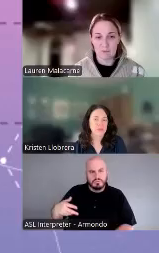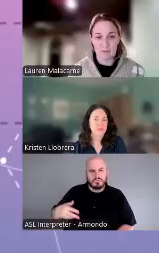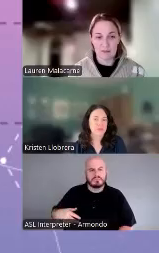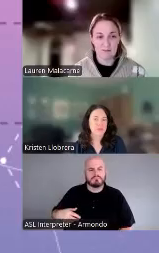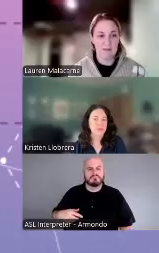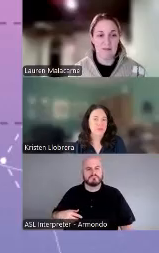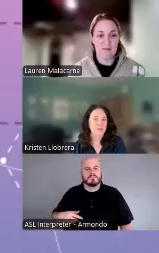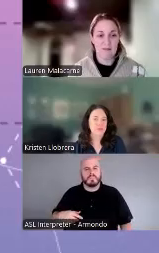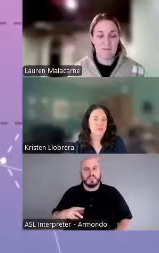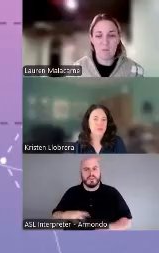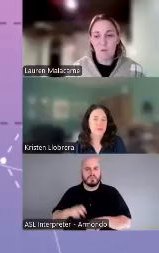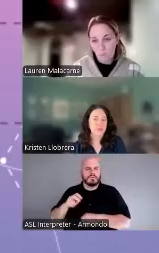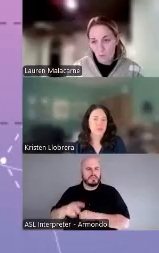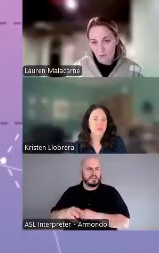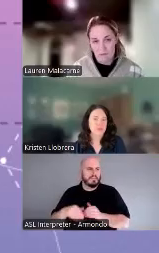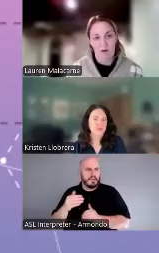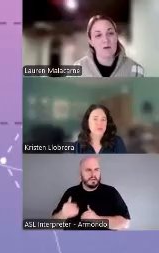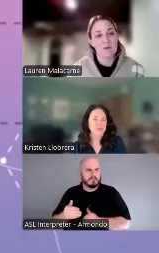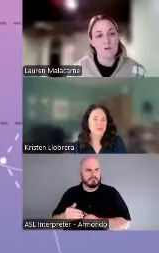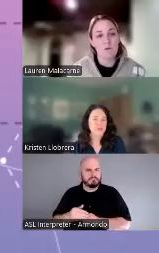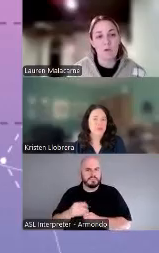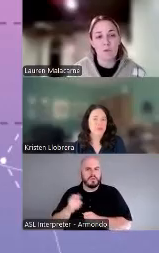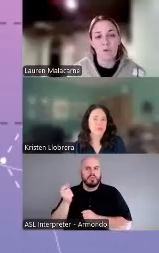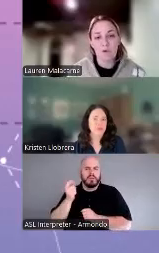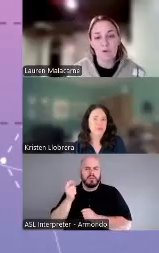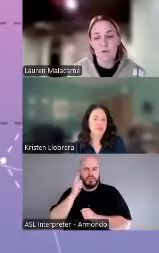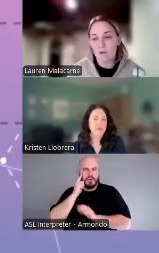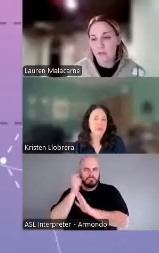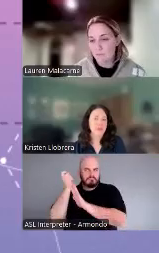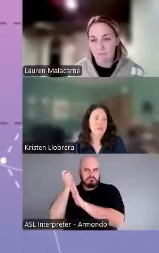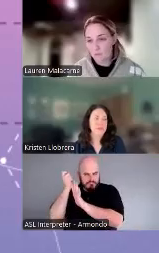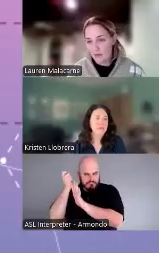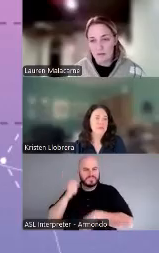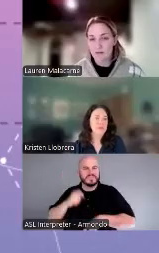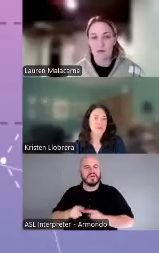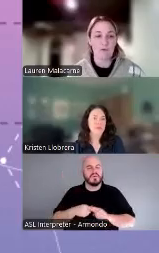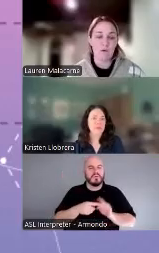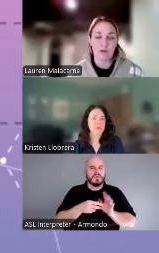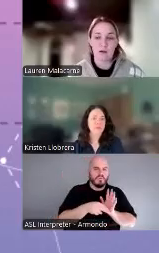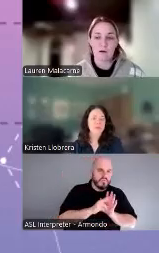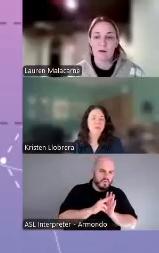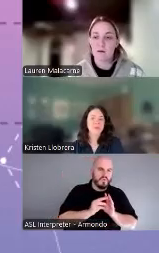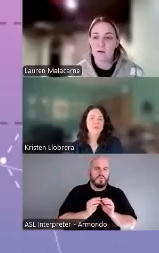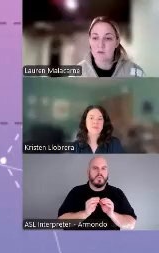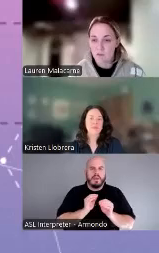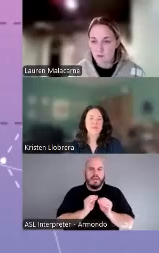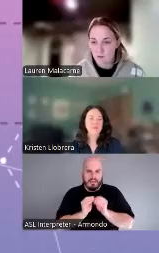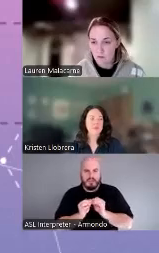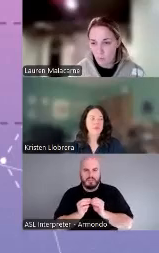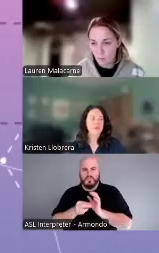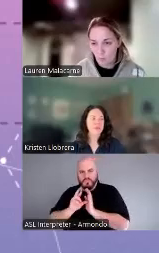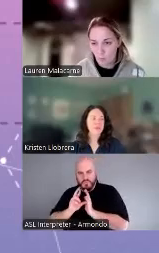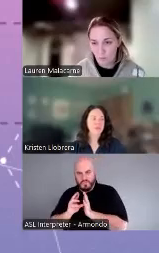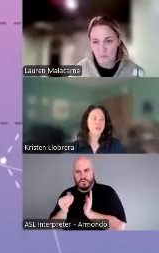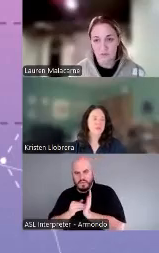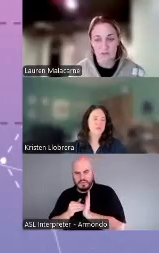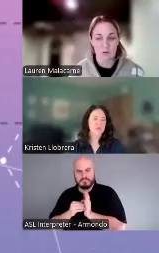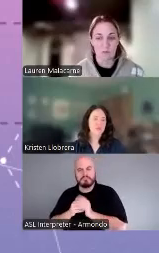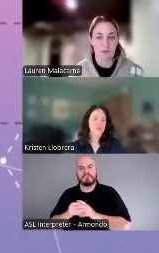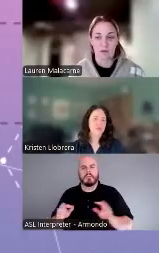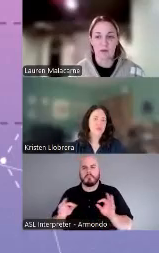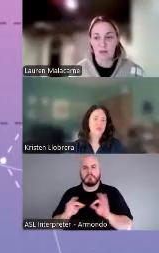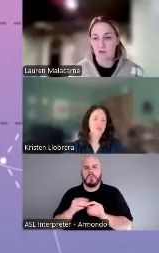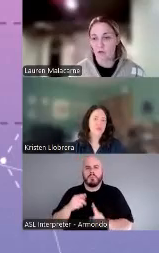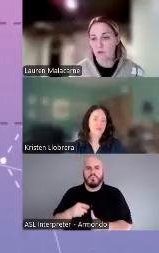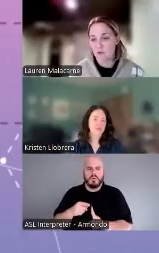the delay. Hold that thought. So when we reviewed and we edited and reviewed again, just an important point was this is where